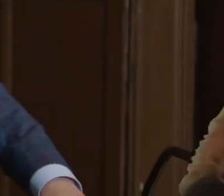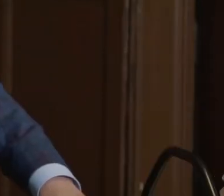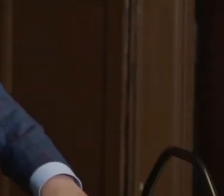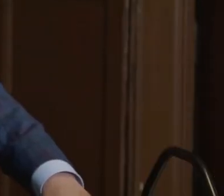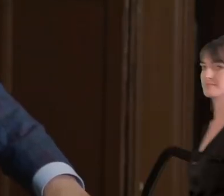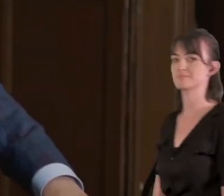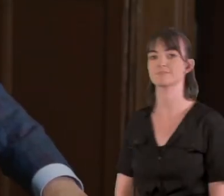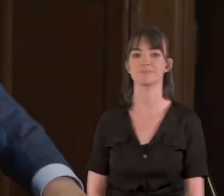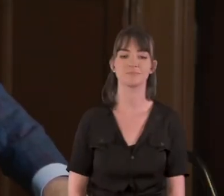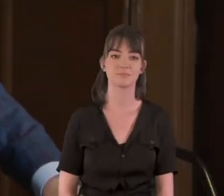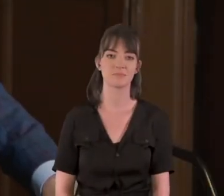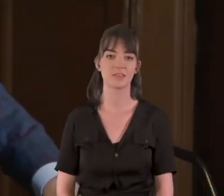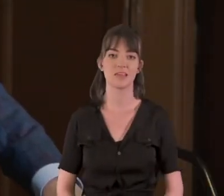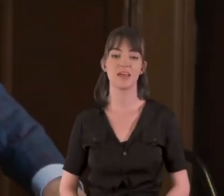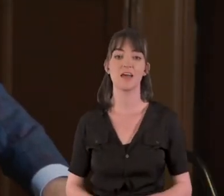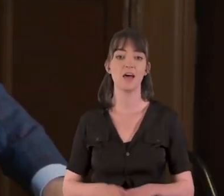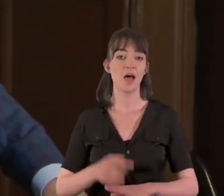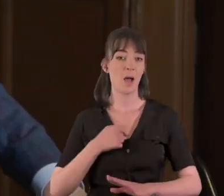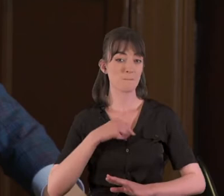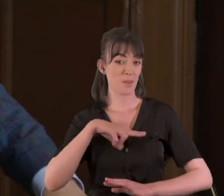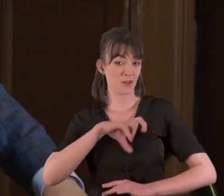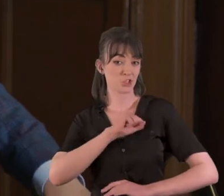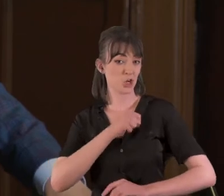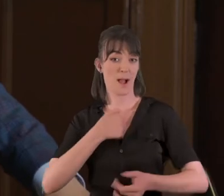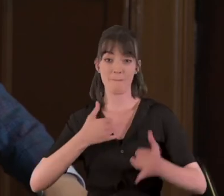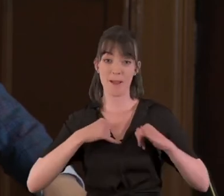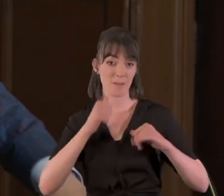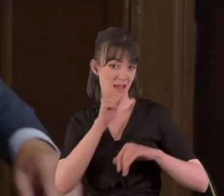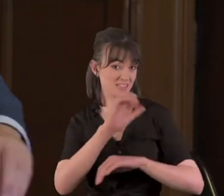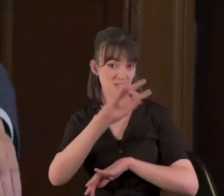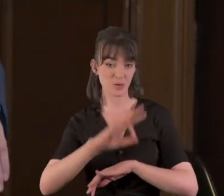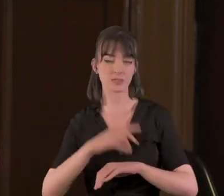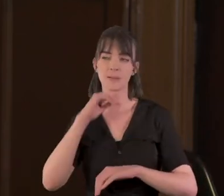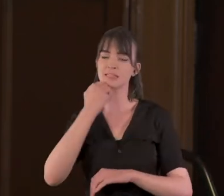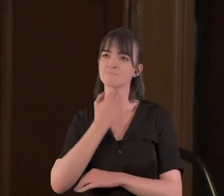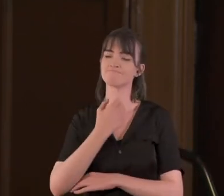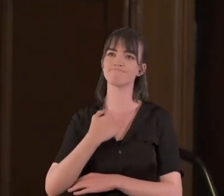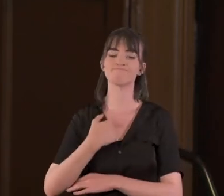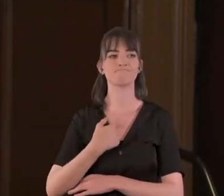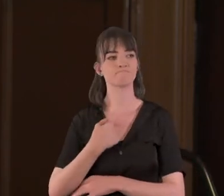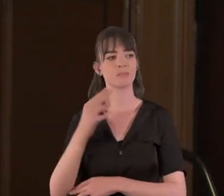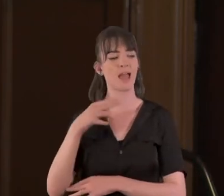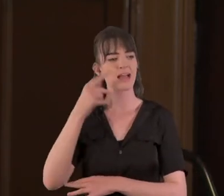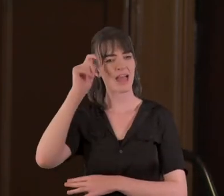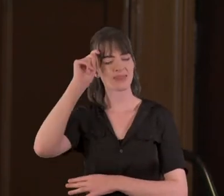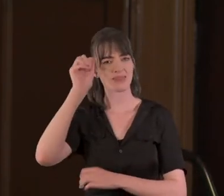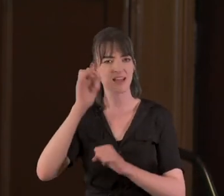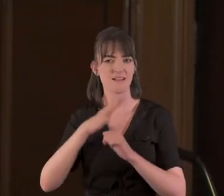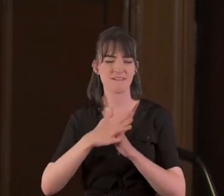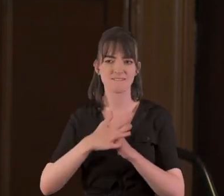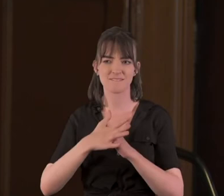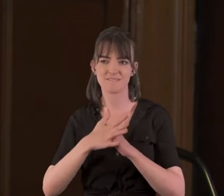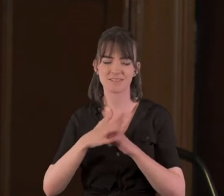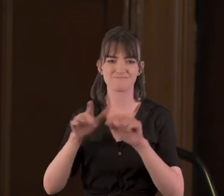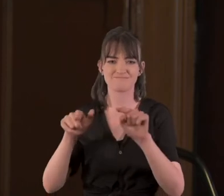I'm not sure I can answer that, because I'm not sure I can think of, you know, how thinly you might have sliced the